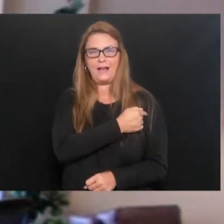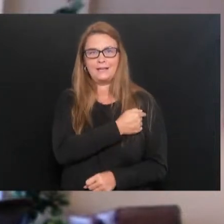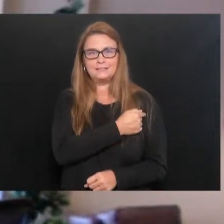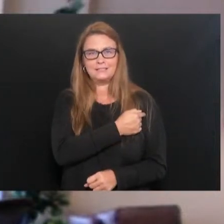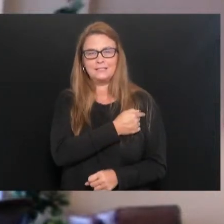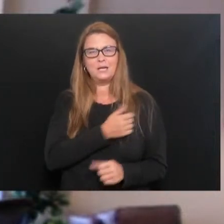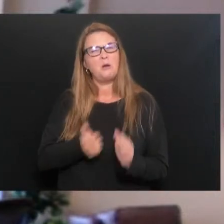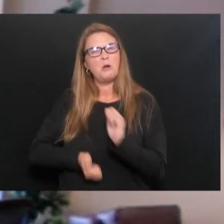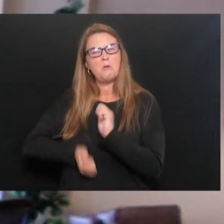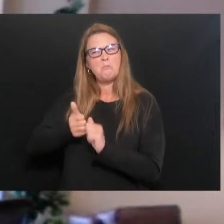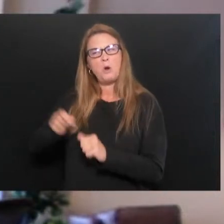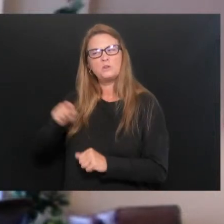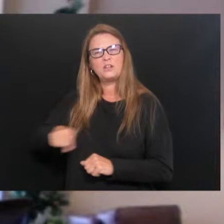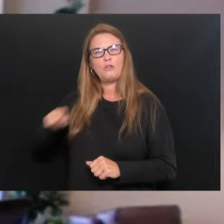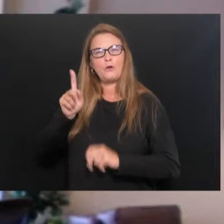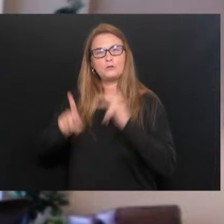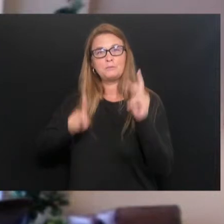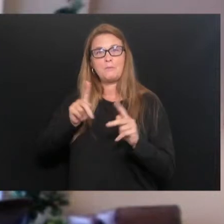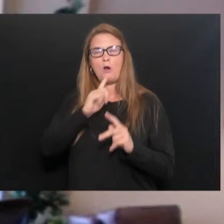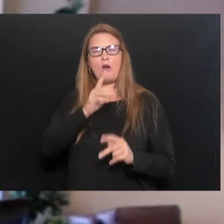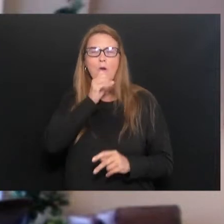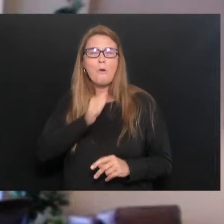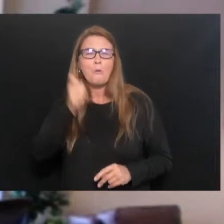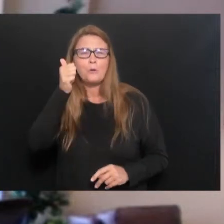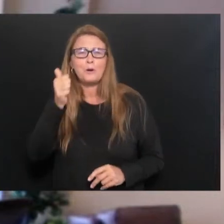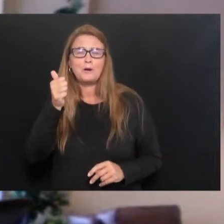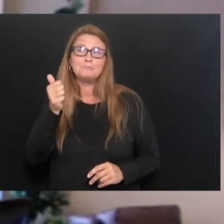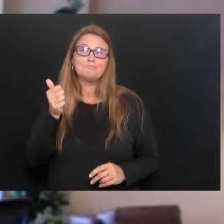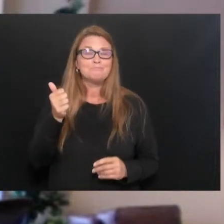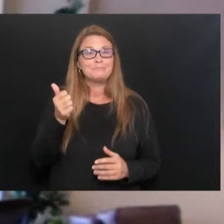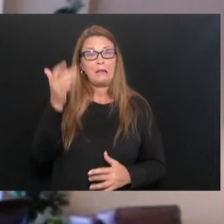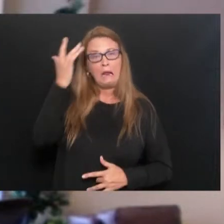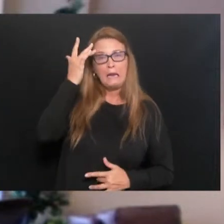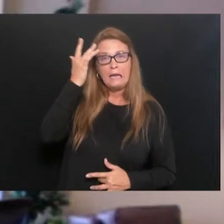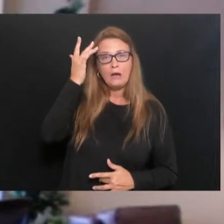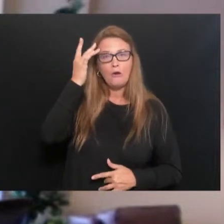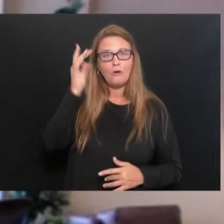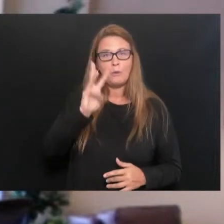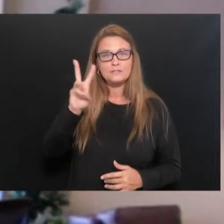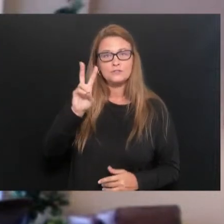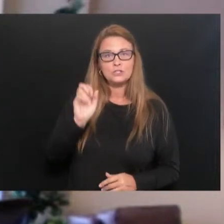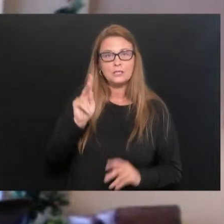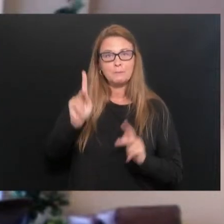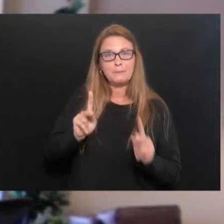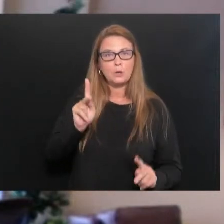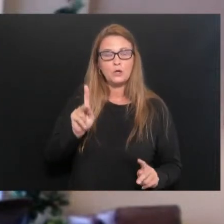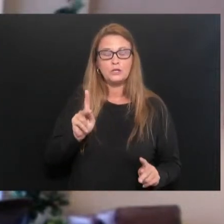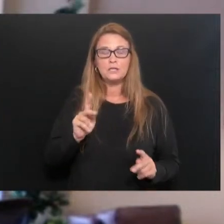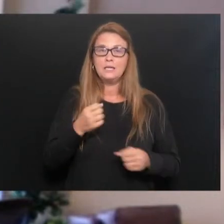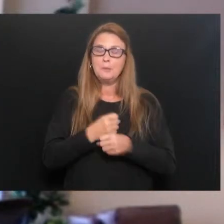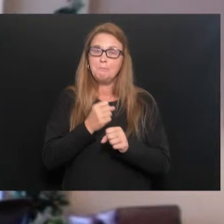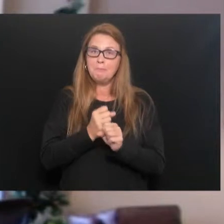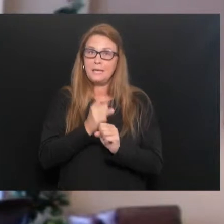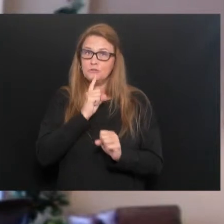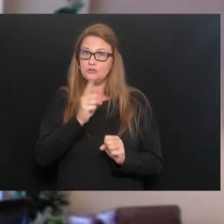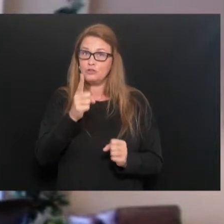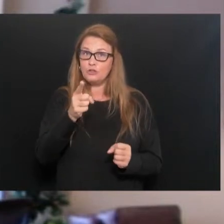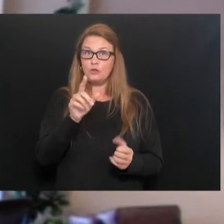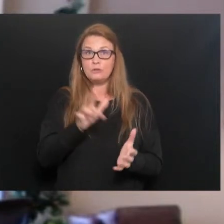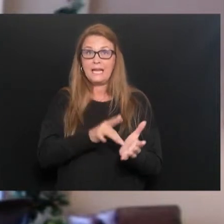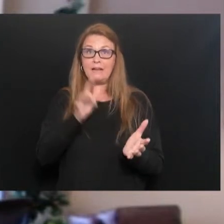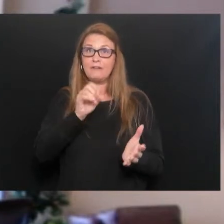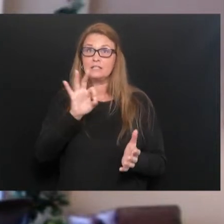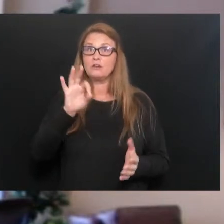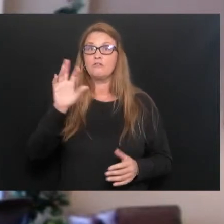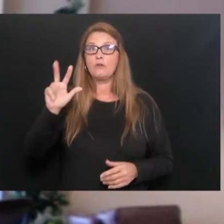older, more ill West Virginians. So make sure that you take advantage of a booster vaccine if you